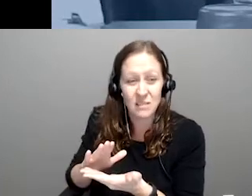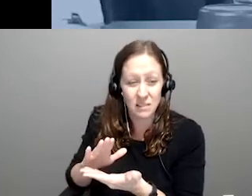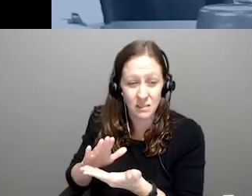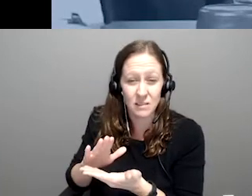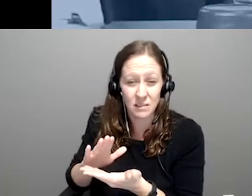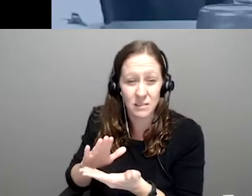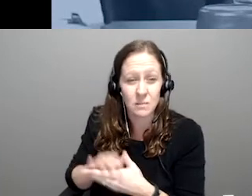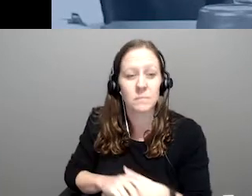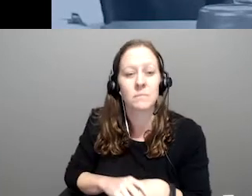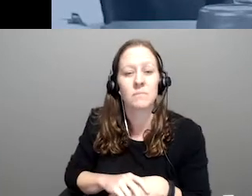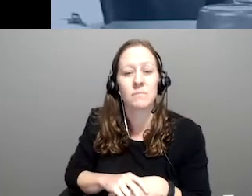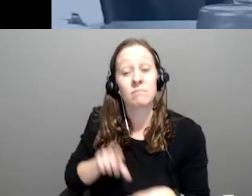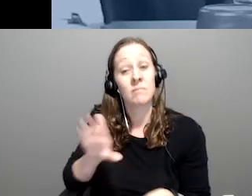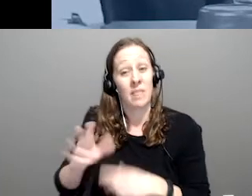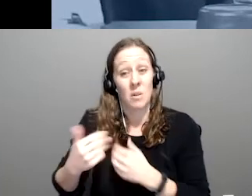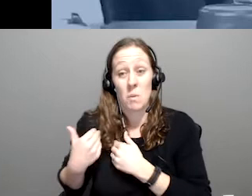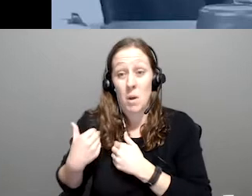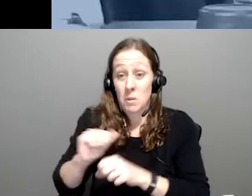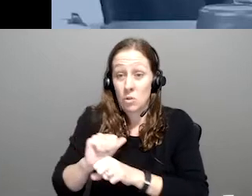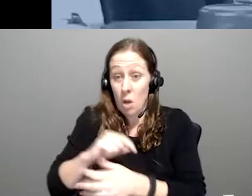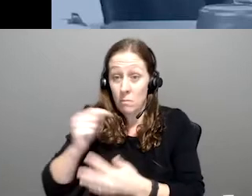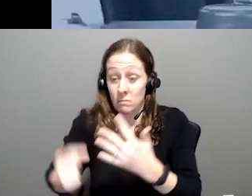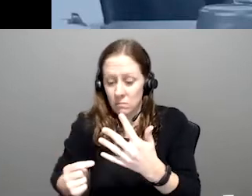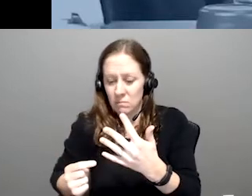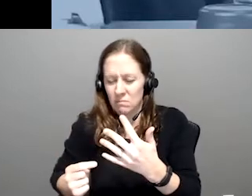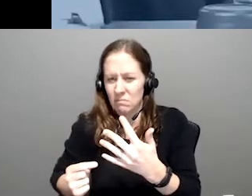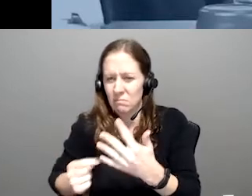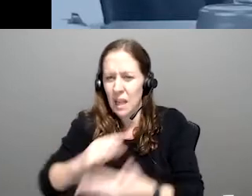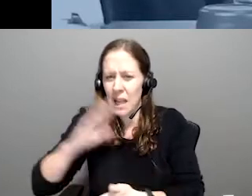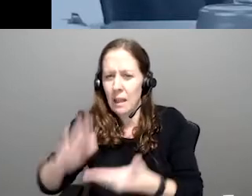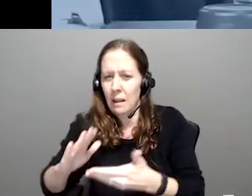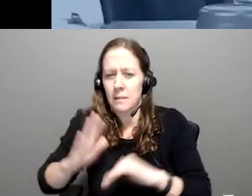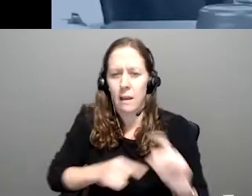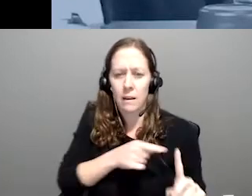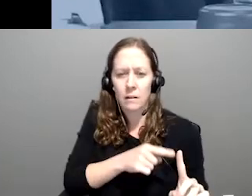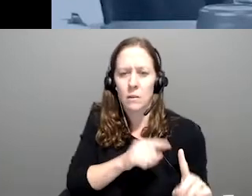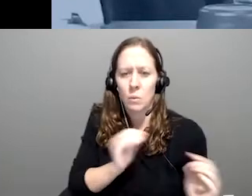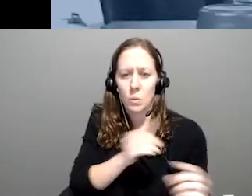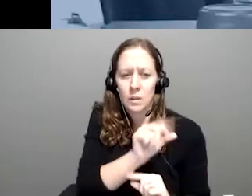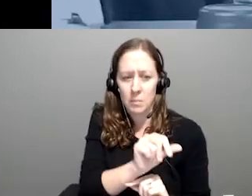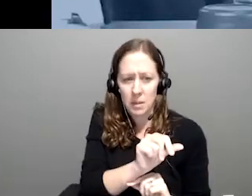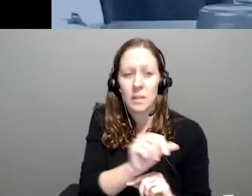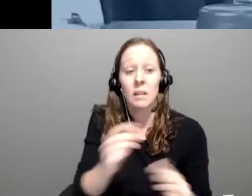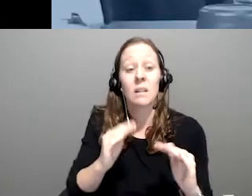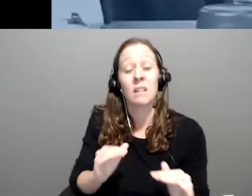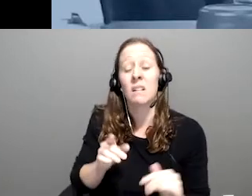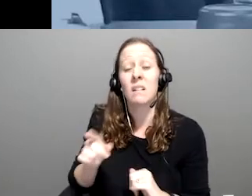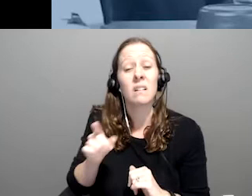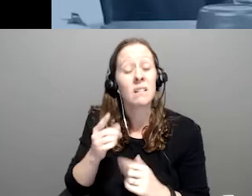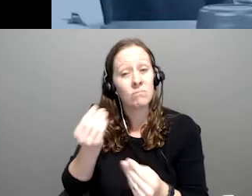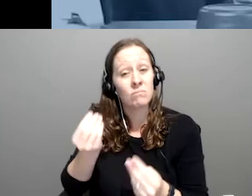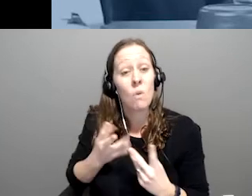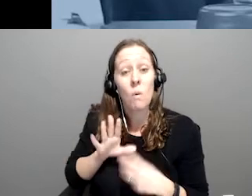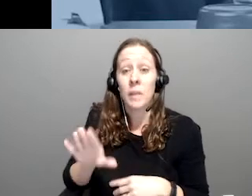report being allocated fewer job responsibilities when compared to those without disabling health conditions. And they tend to report difficulties talking about their needs